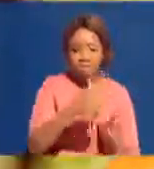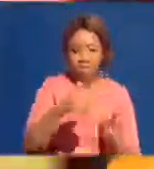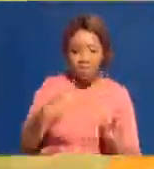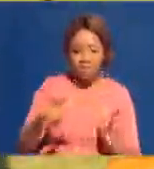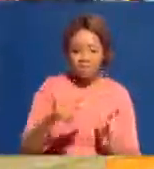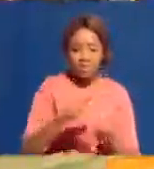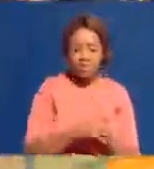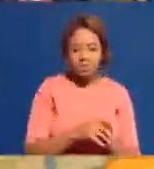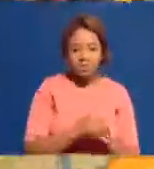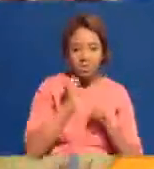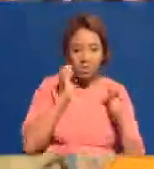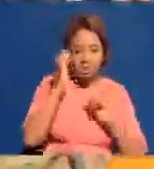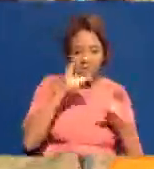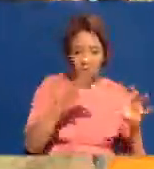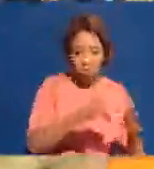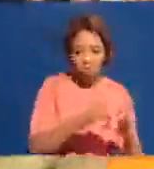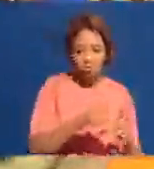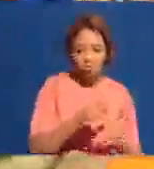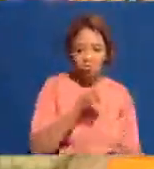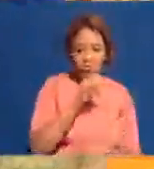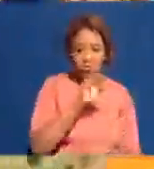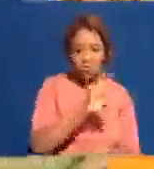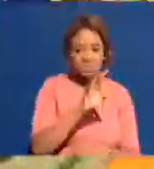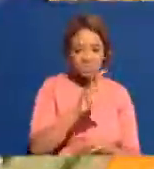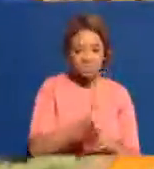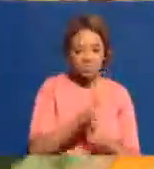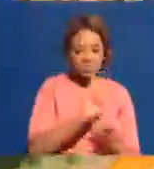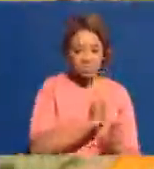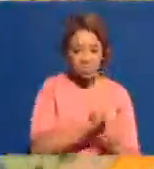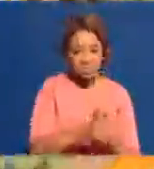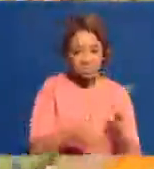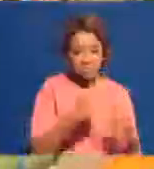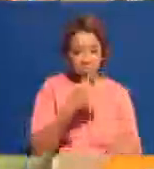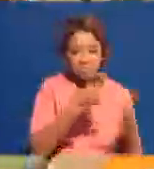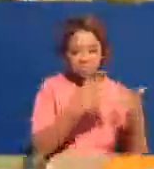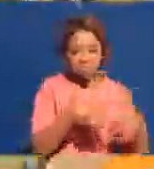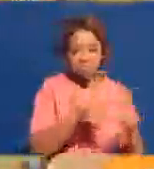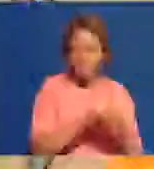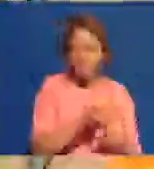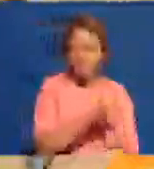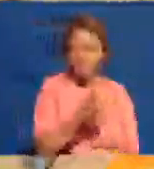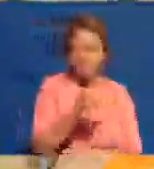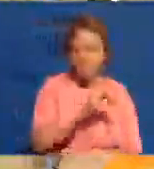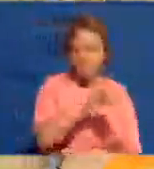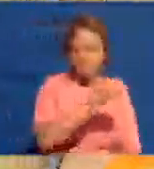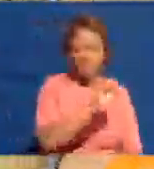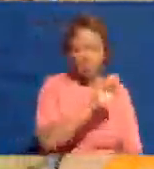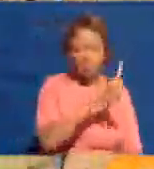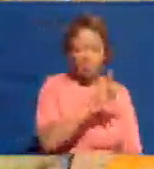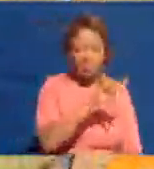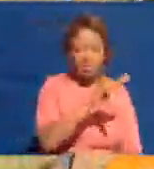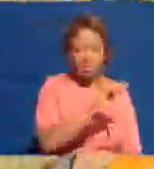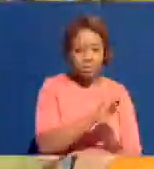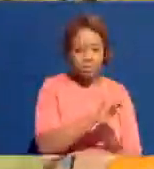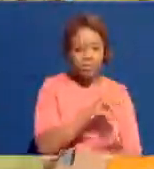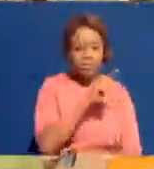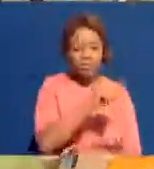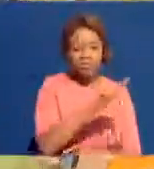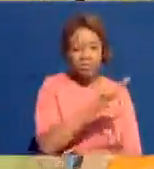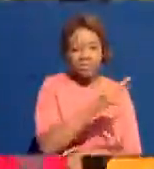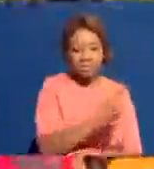clocked 32 minutes, 58.9 seconds to win the race. Joycelyn Chepkosgei came in second in a time of